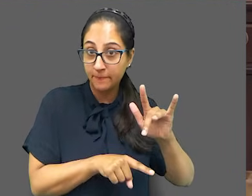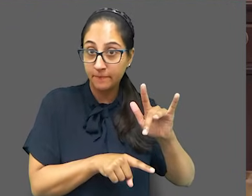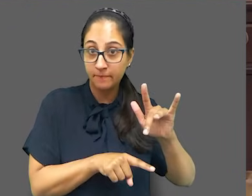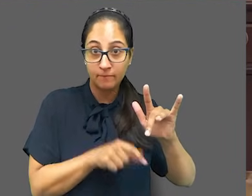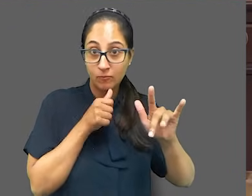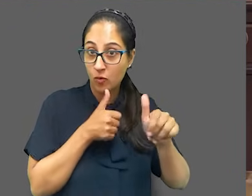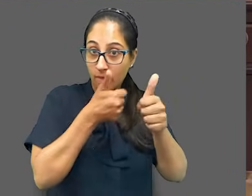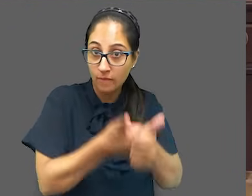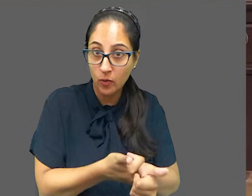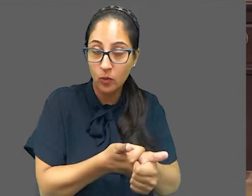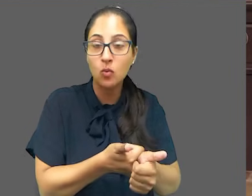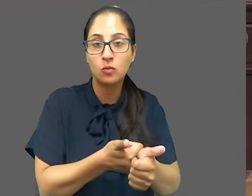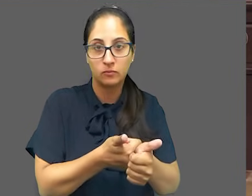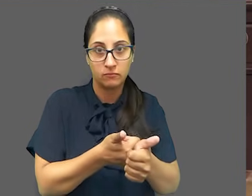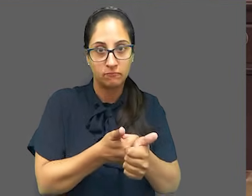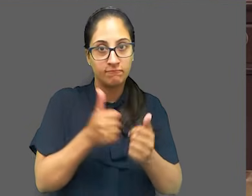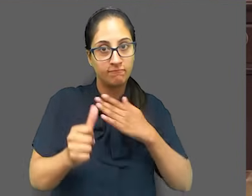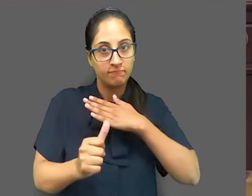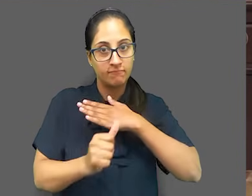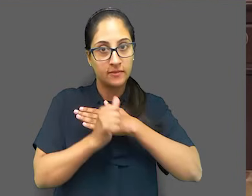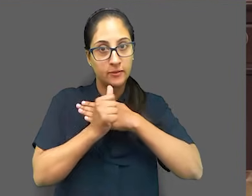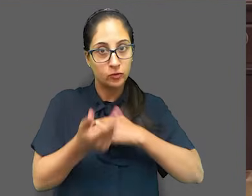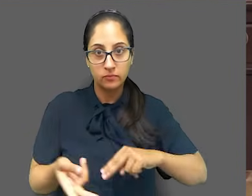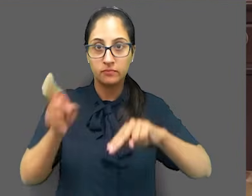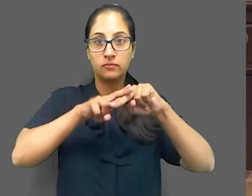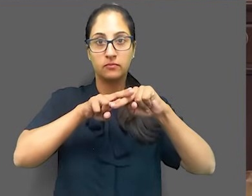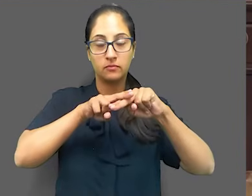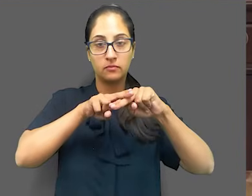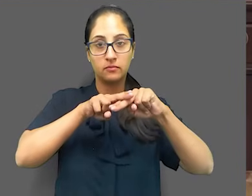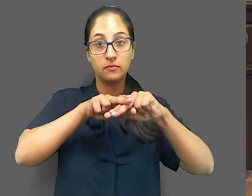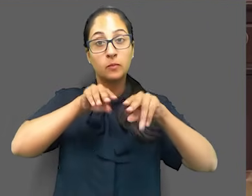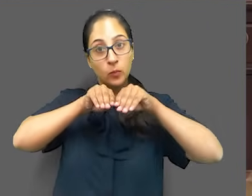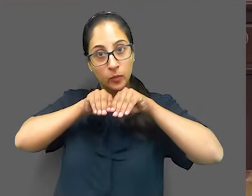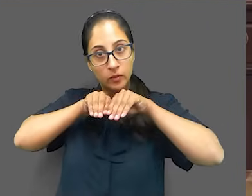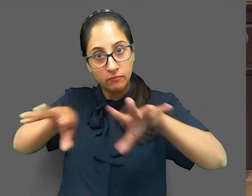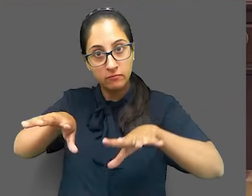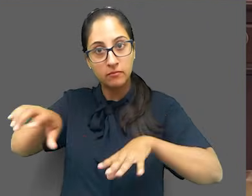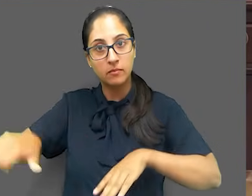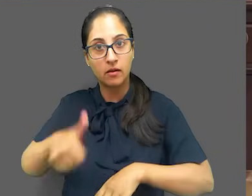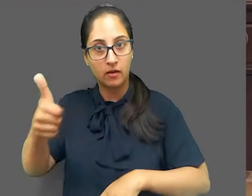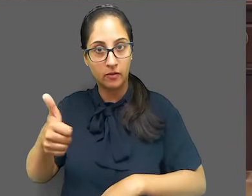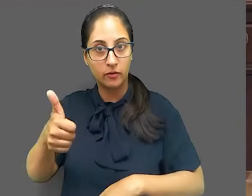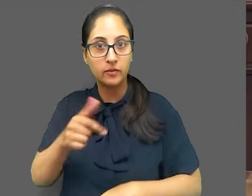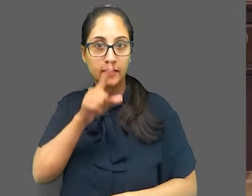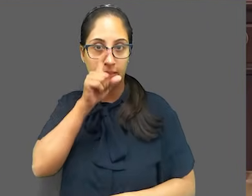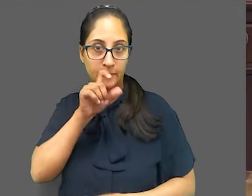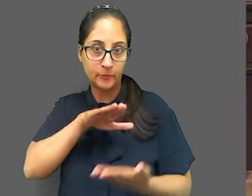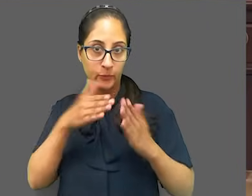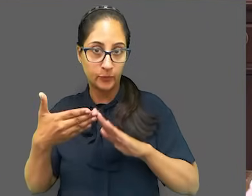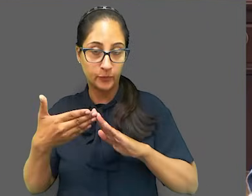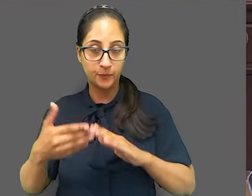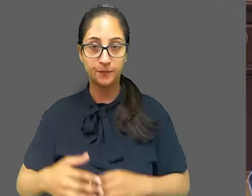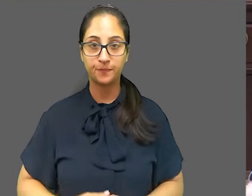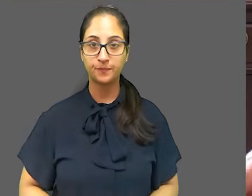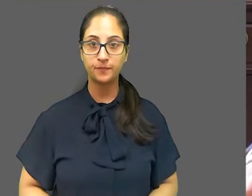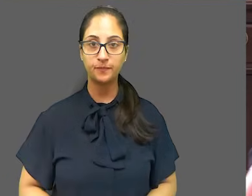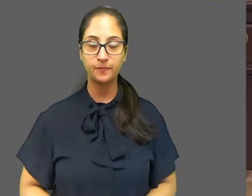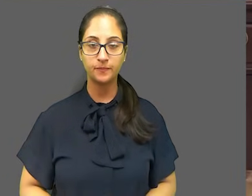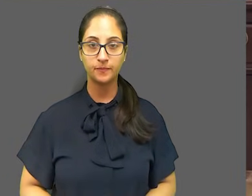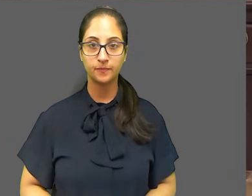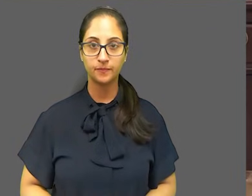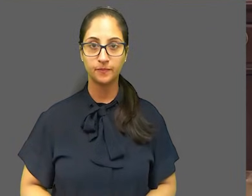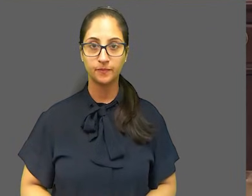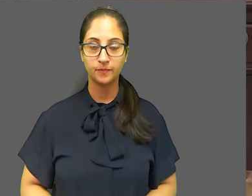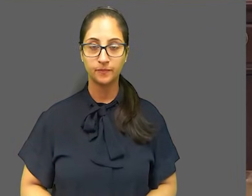implemented in tandem. Any break in the protocol creates a weak link and exposes others